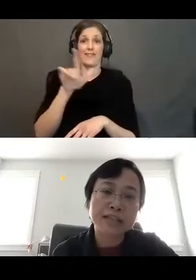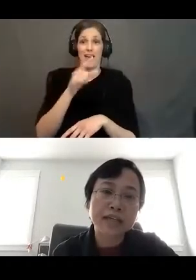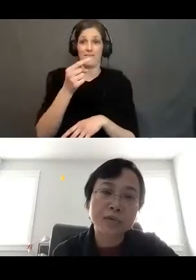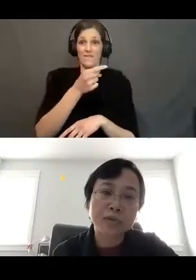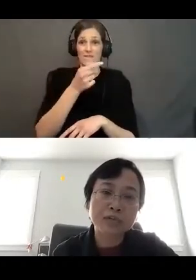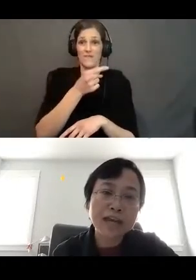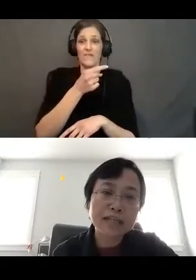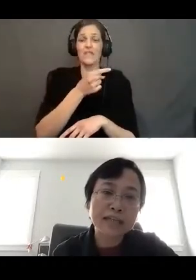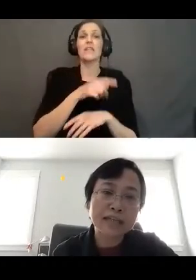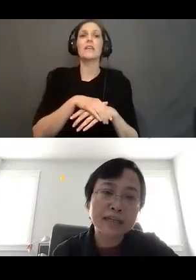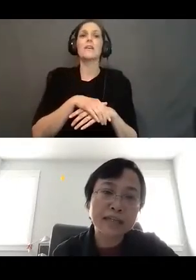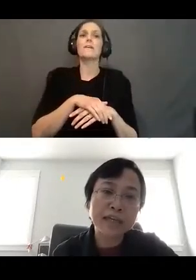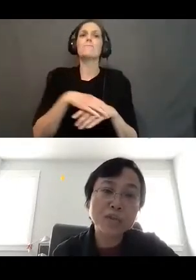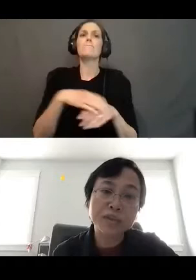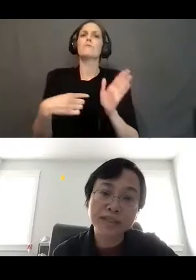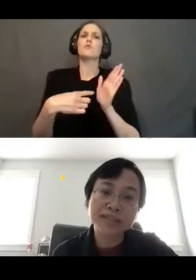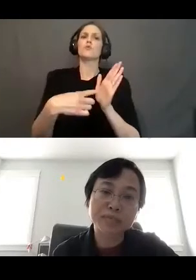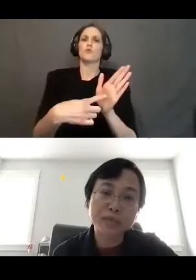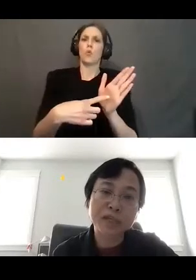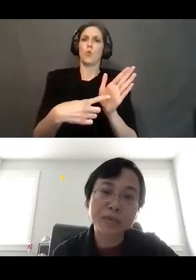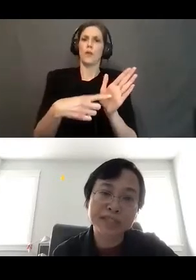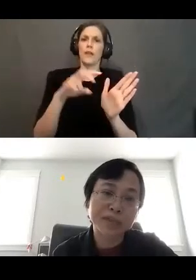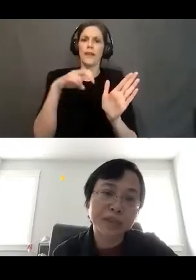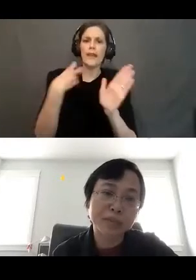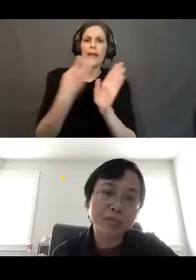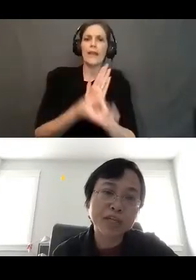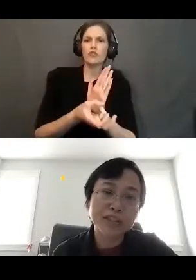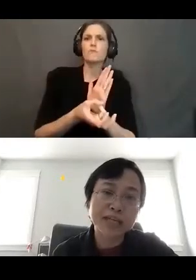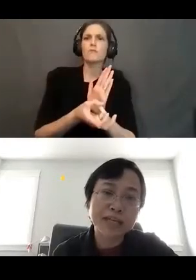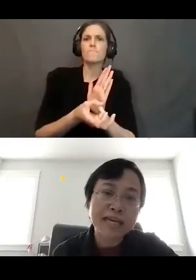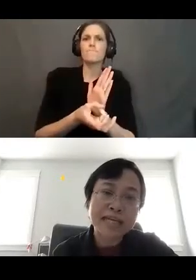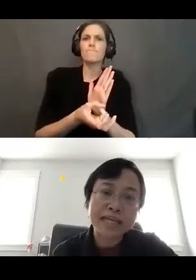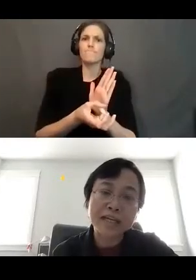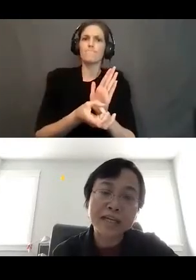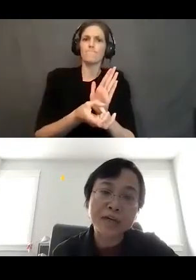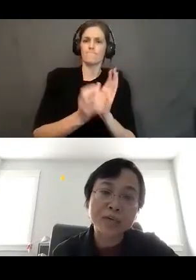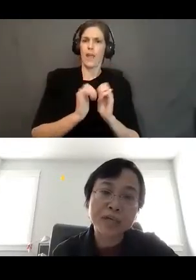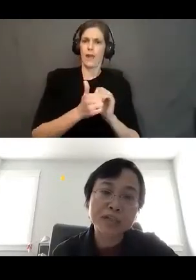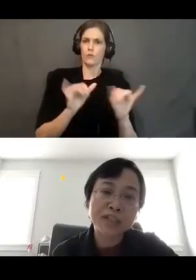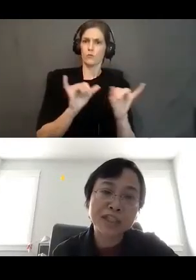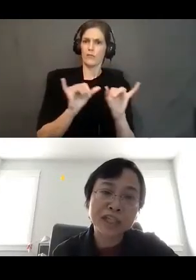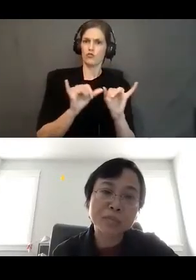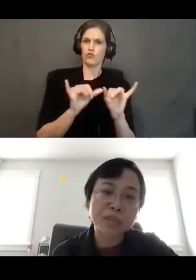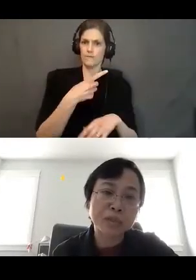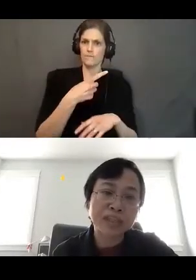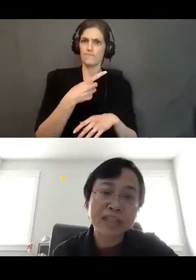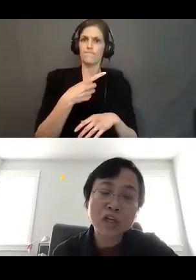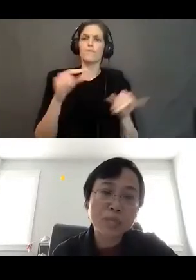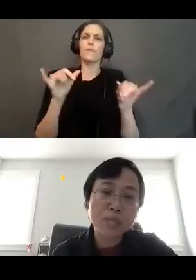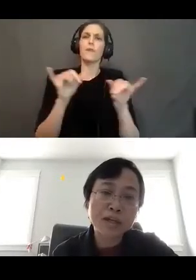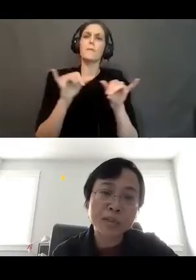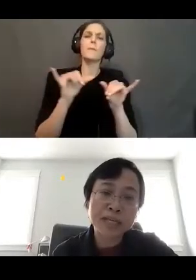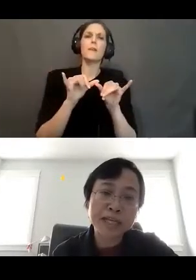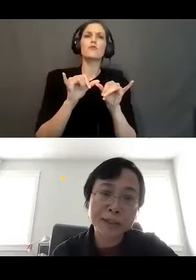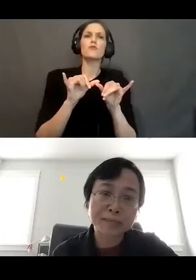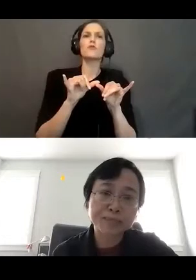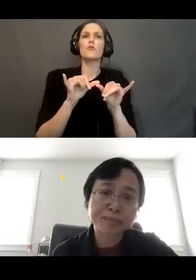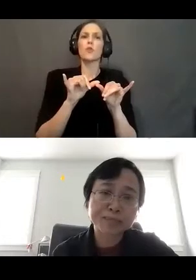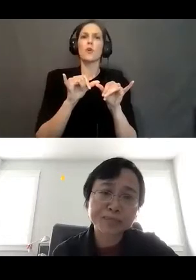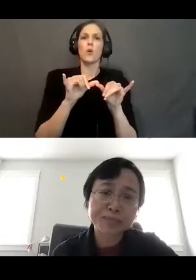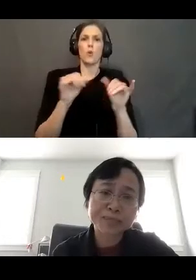is reflecting engagement. Let's suppose that we could be able to measure that. We measure engagement with no measurement